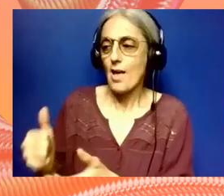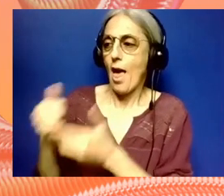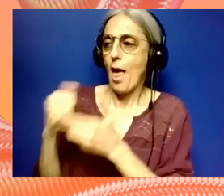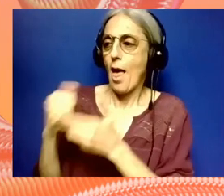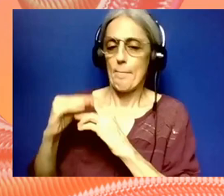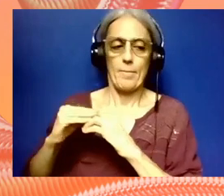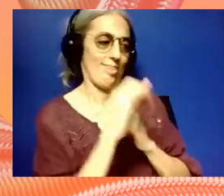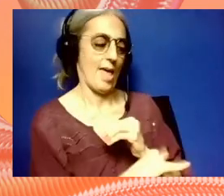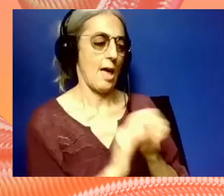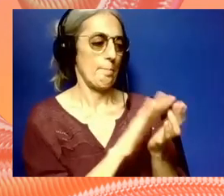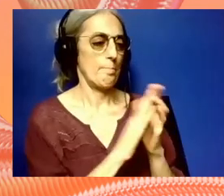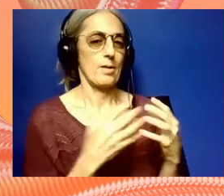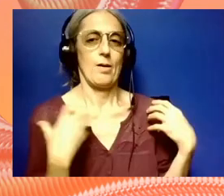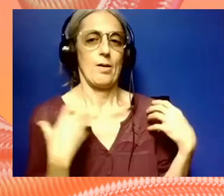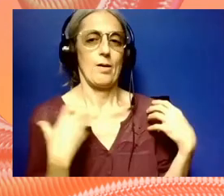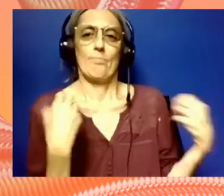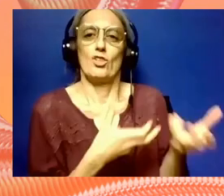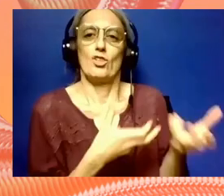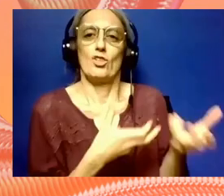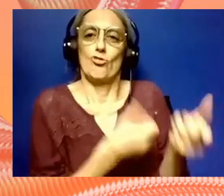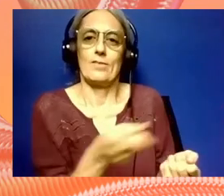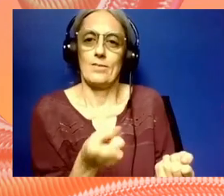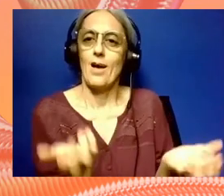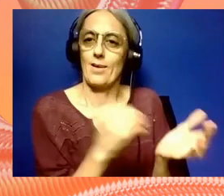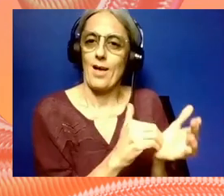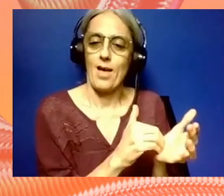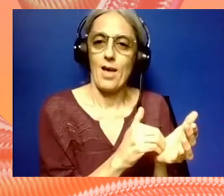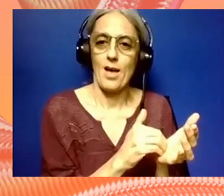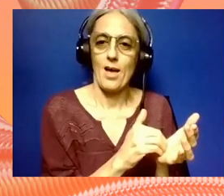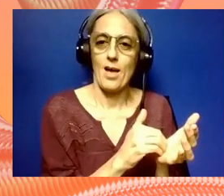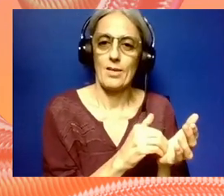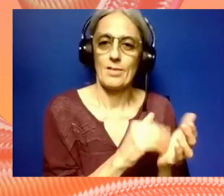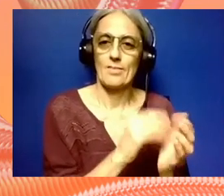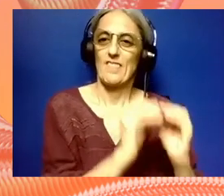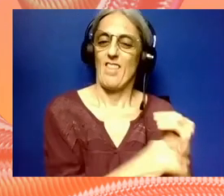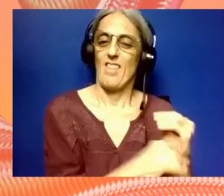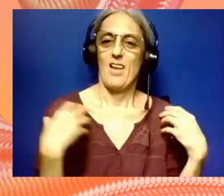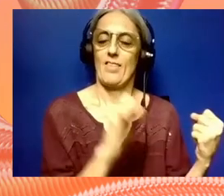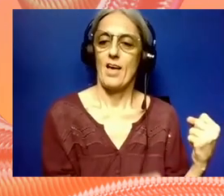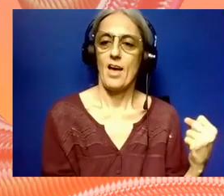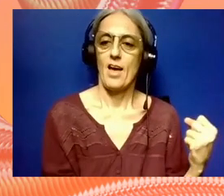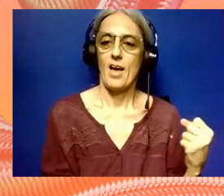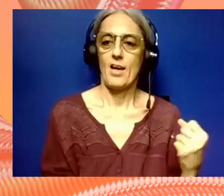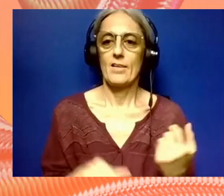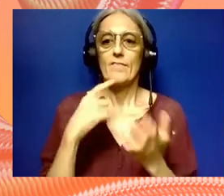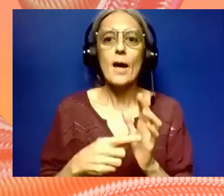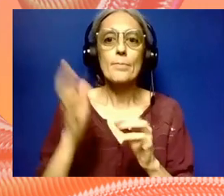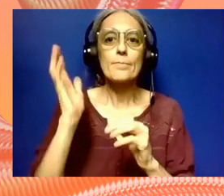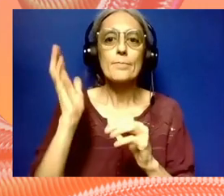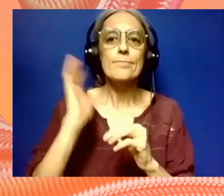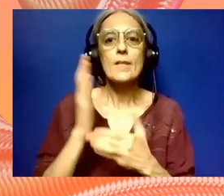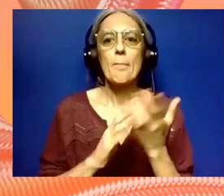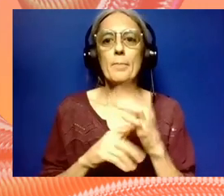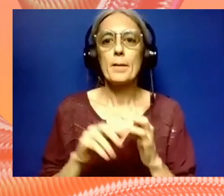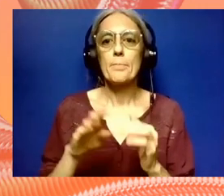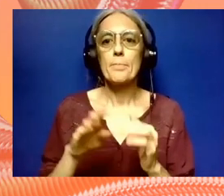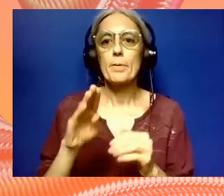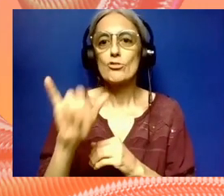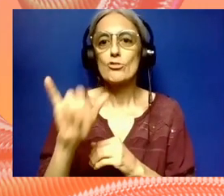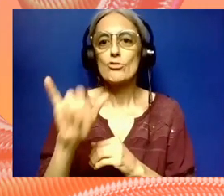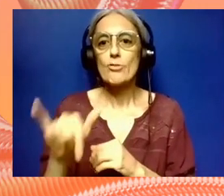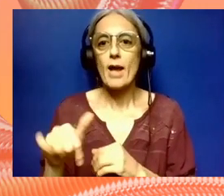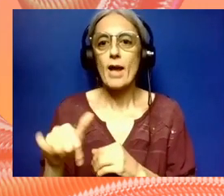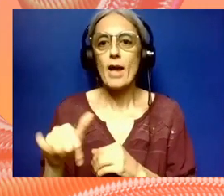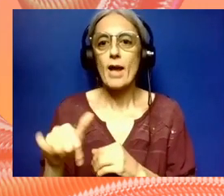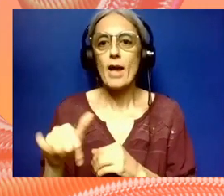ways in which I've experienced betrayal or what have you, and then it like setting me up for like not trusting and feeling